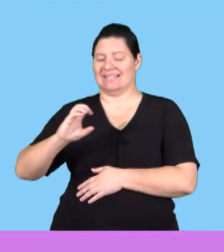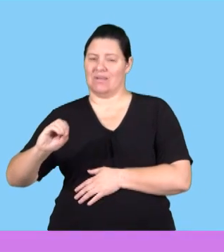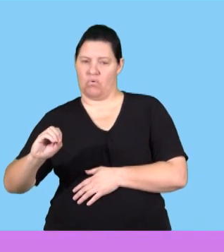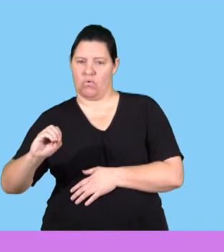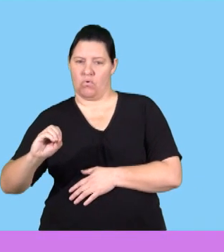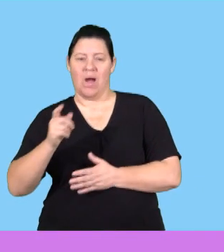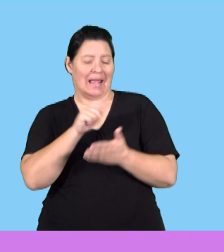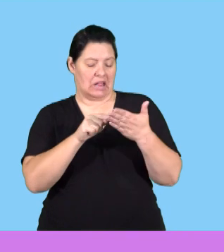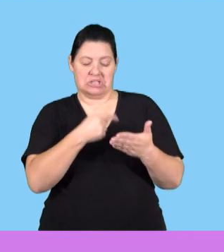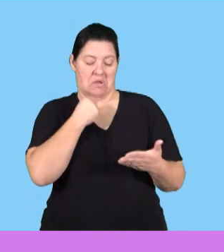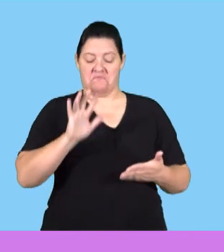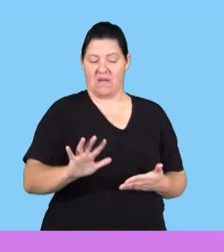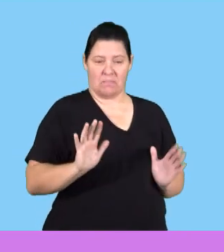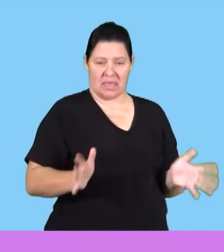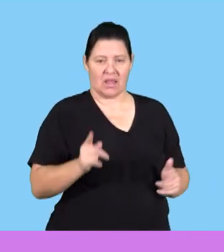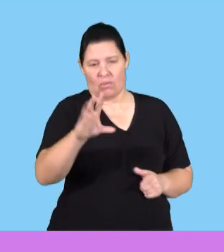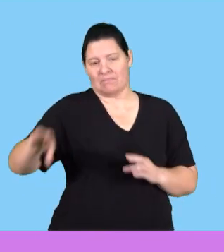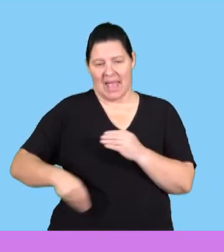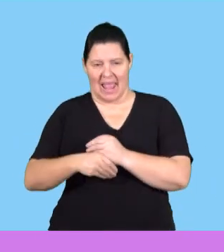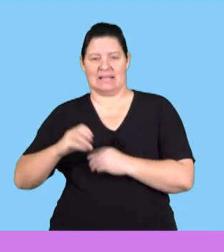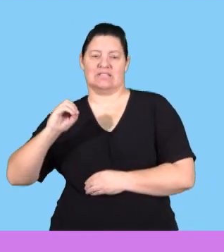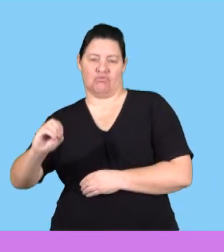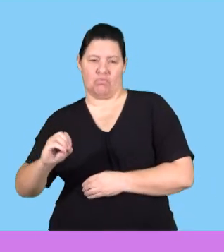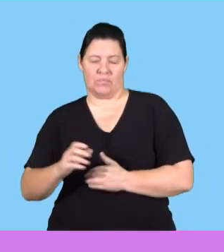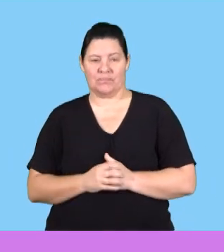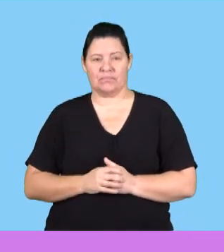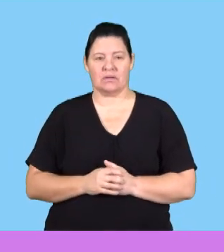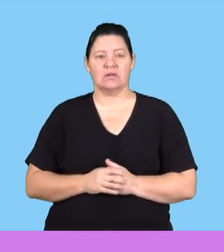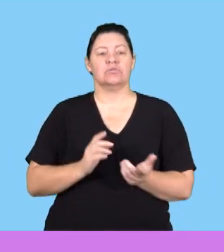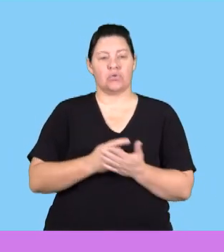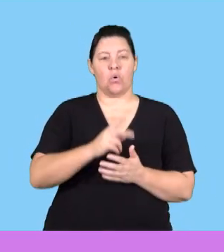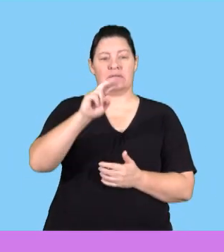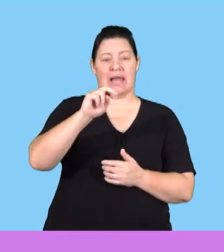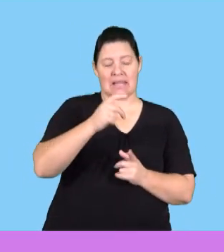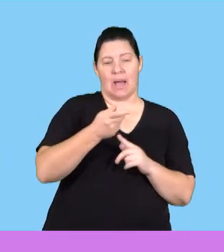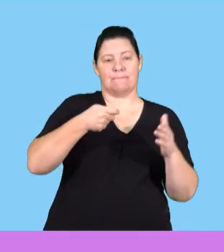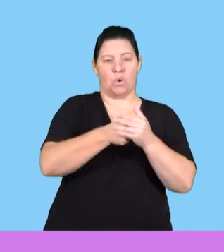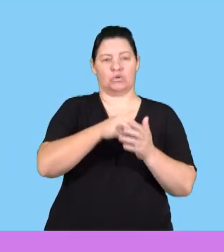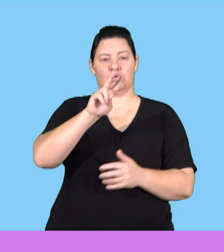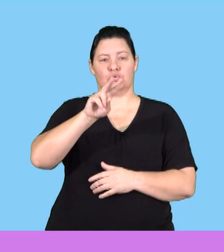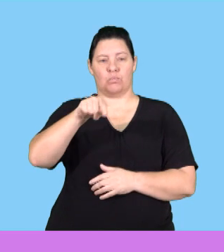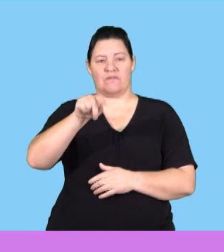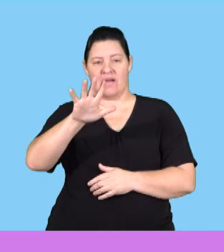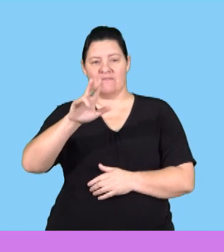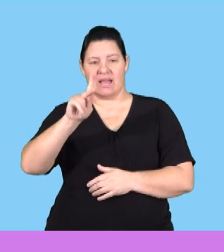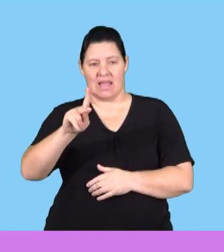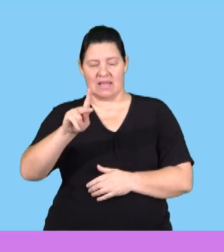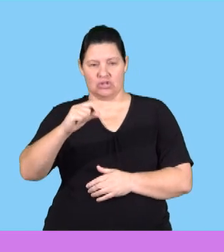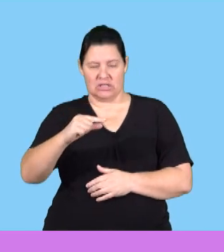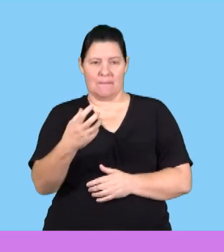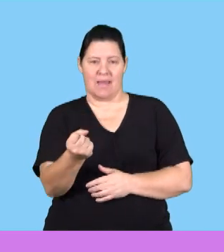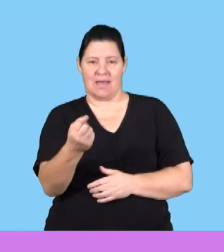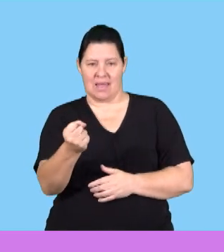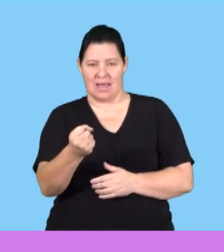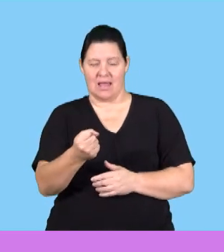have 50 cents. Let us move to the second question. Nhlanhla bought 2.5 kgs of maize